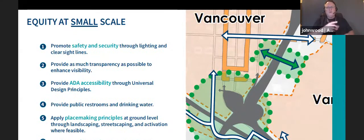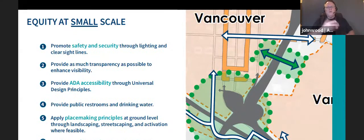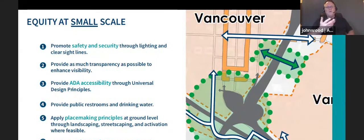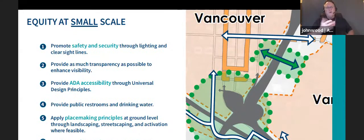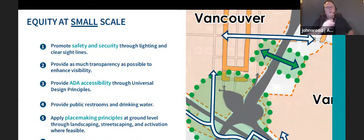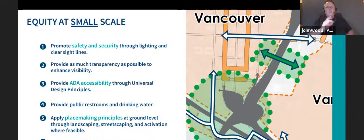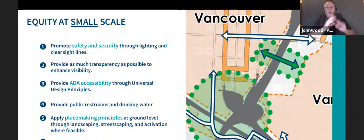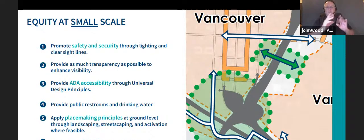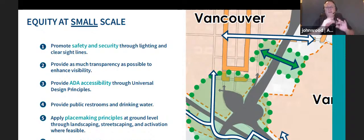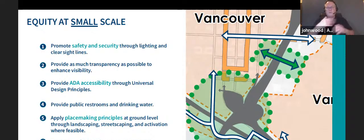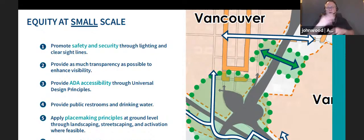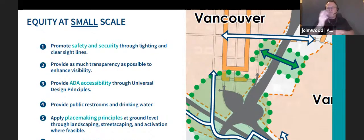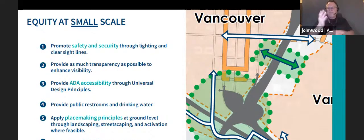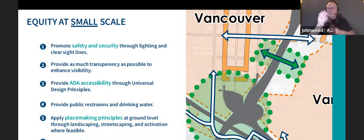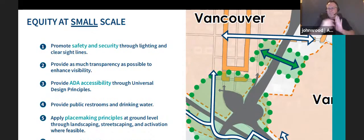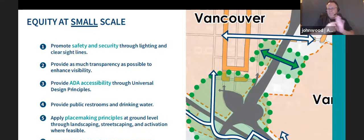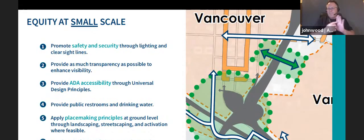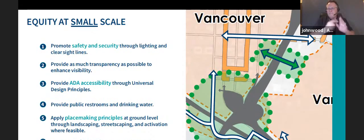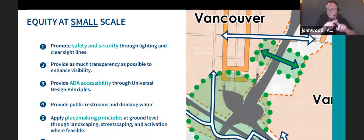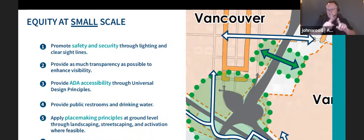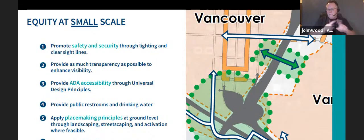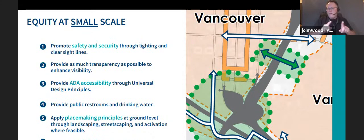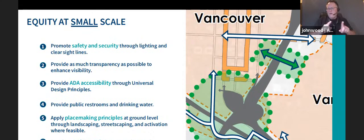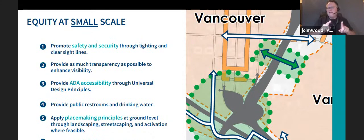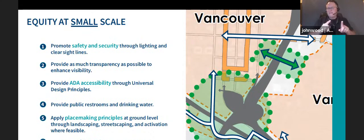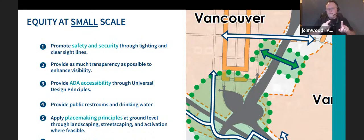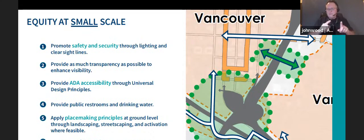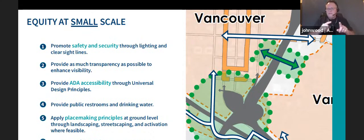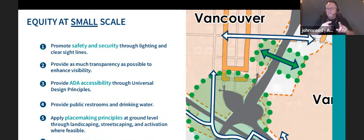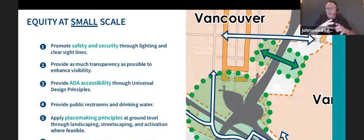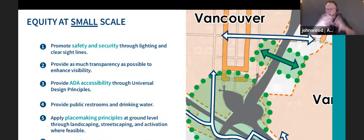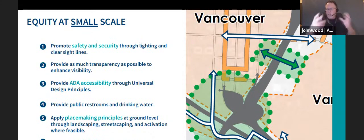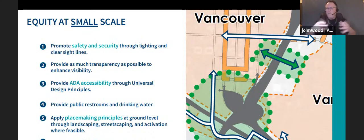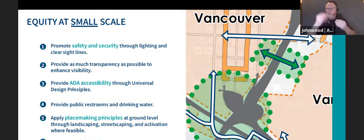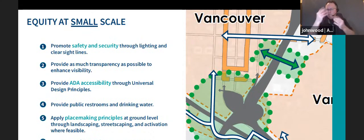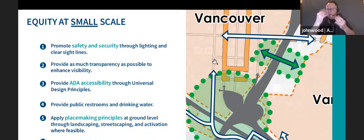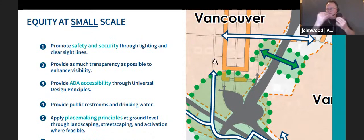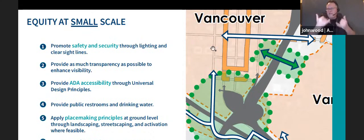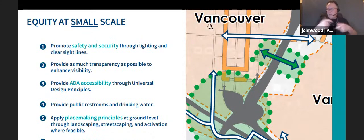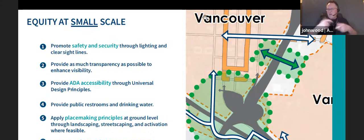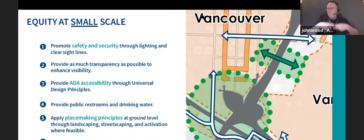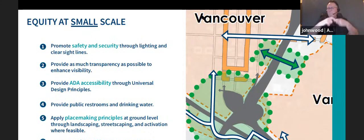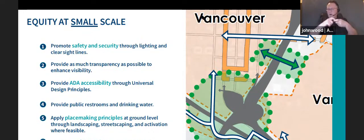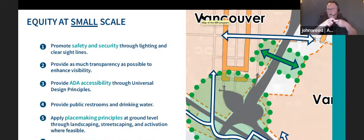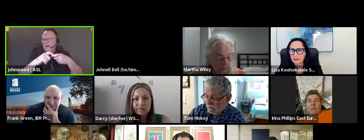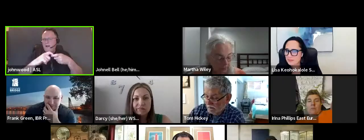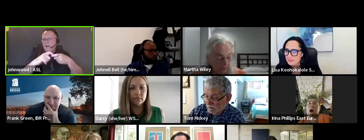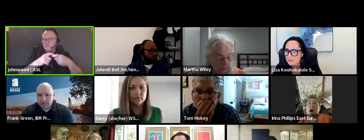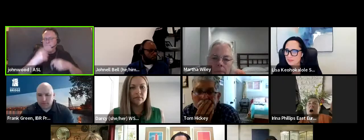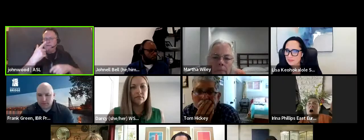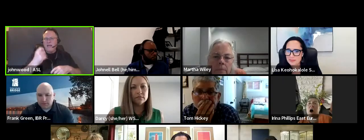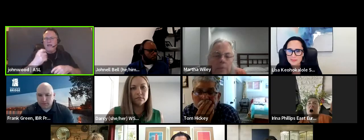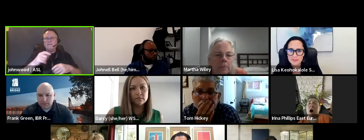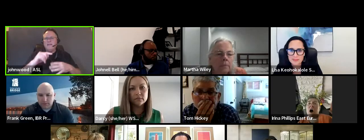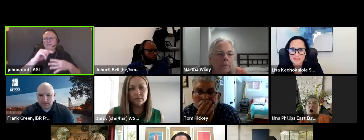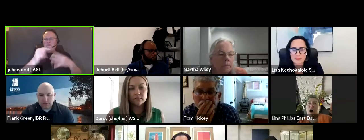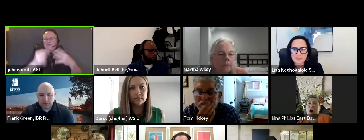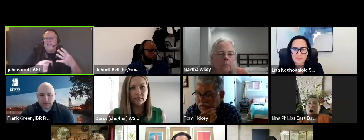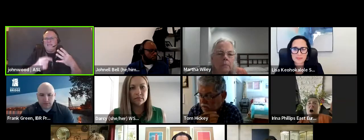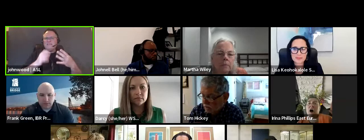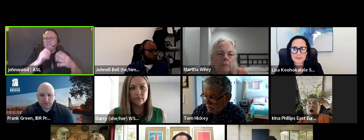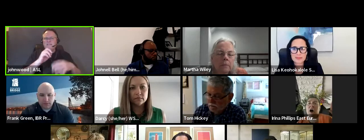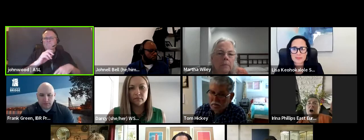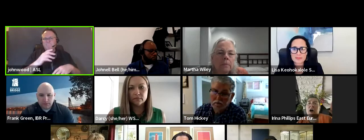we've presented a lot of information. We're going to present a little bit more. We just wanted to pause because these are, in